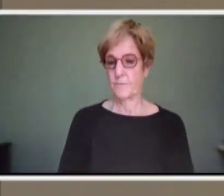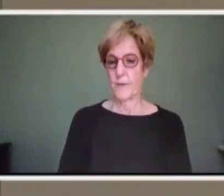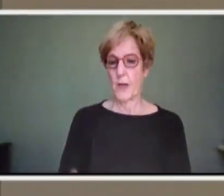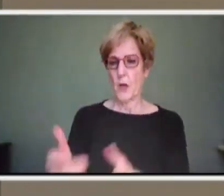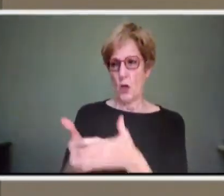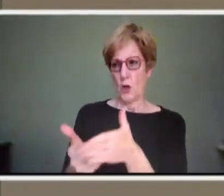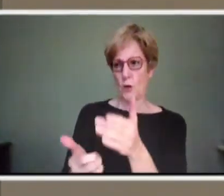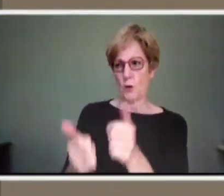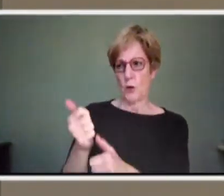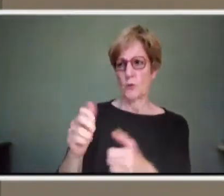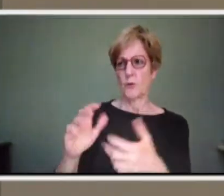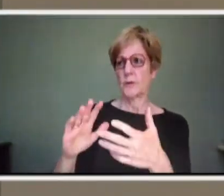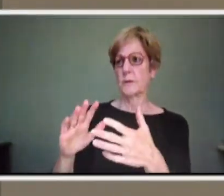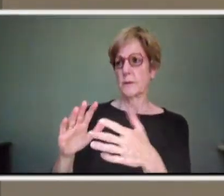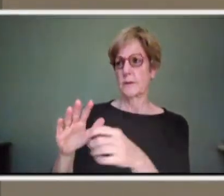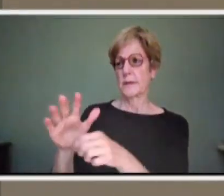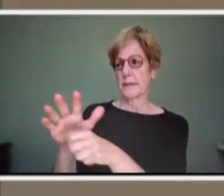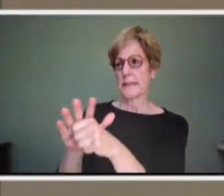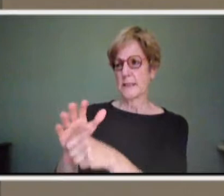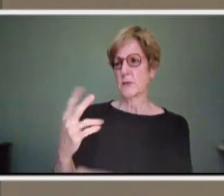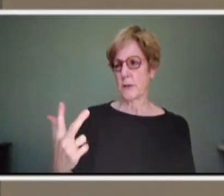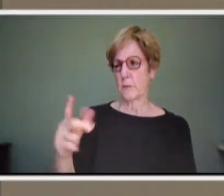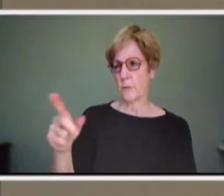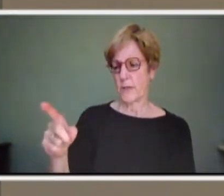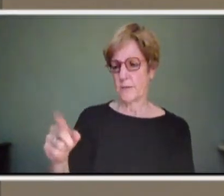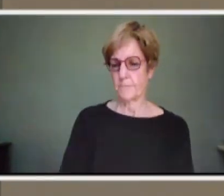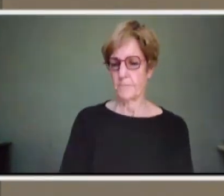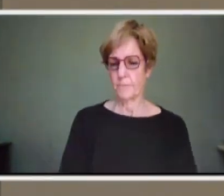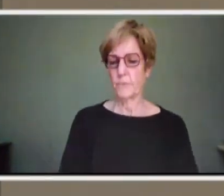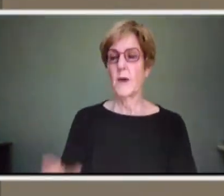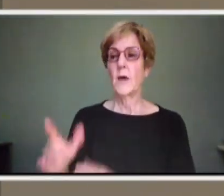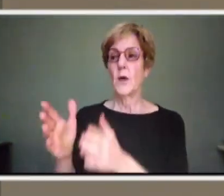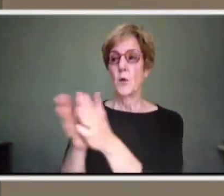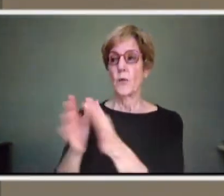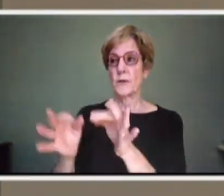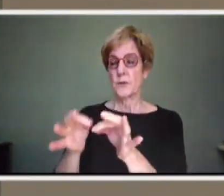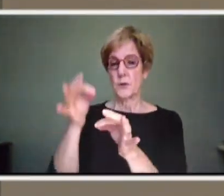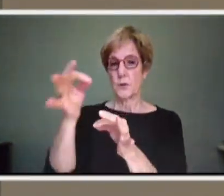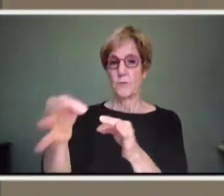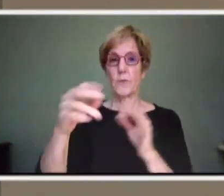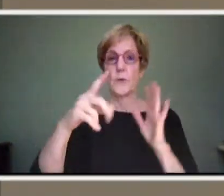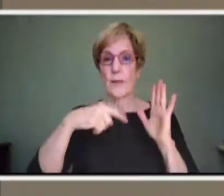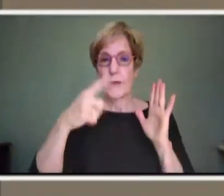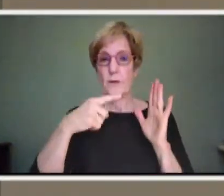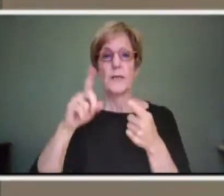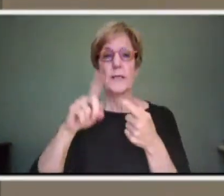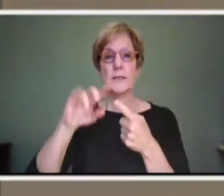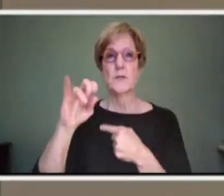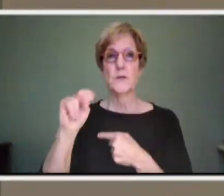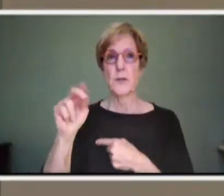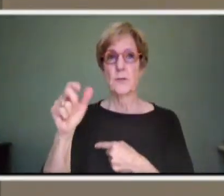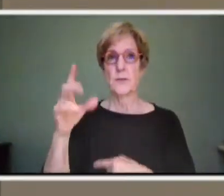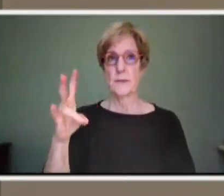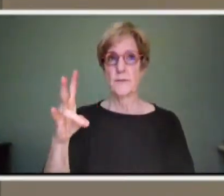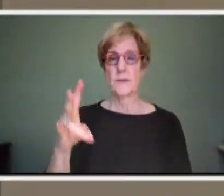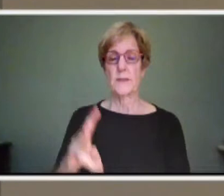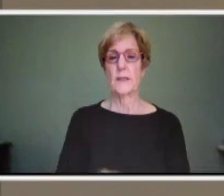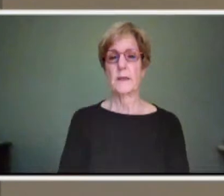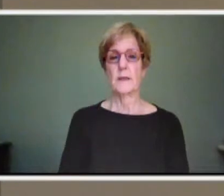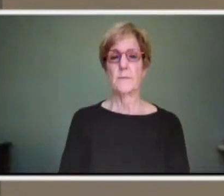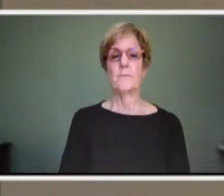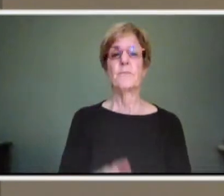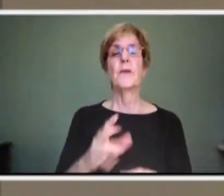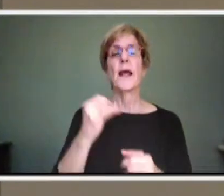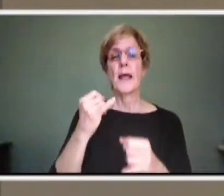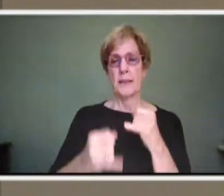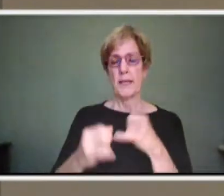City Council District 3, Ms. Watlington's district. They're requesting deferral of their hearing until January 17th. And finally,